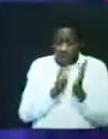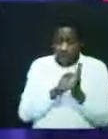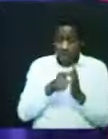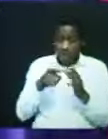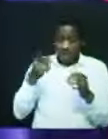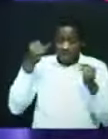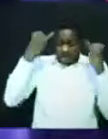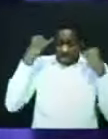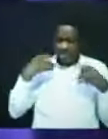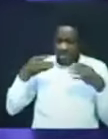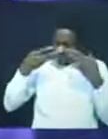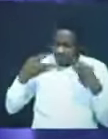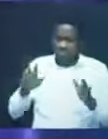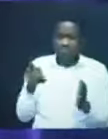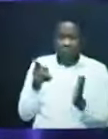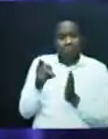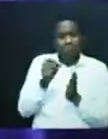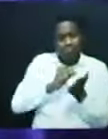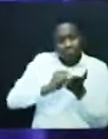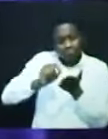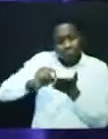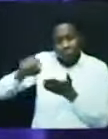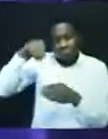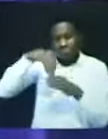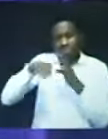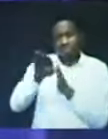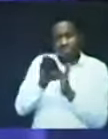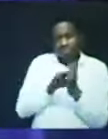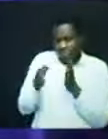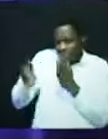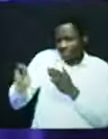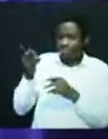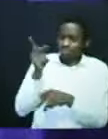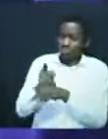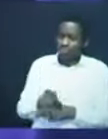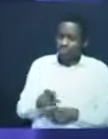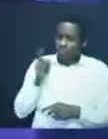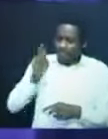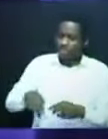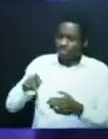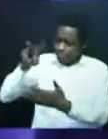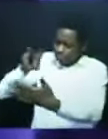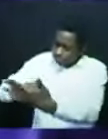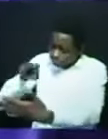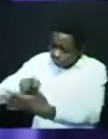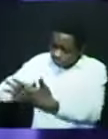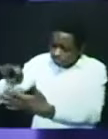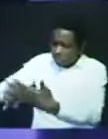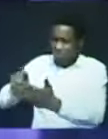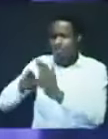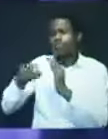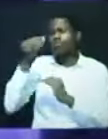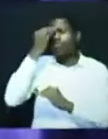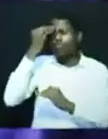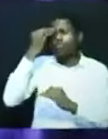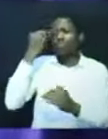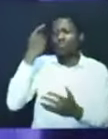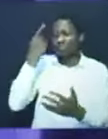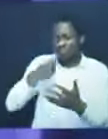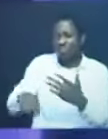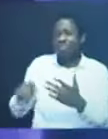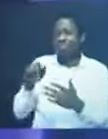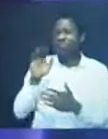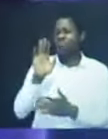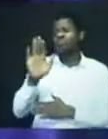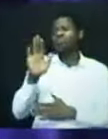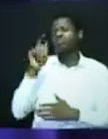of God. Yes, so let us read it to know what belongs to us. Yes, say Yesu ye nyina oyɛ na emu